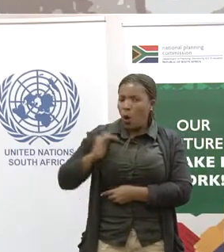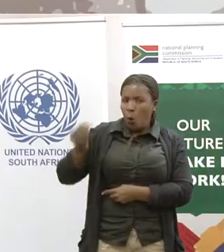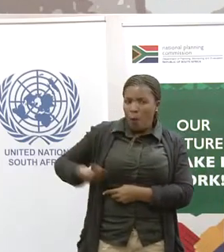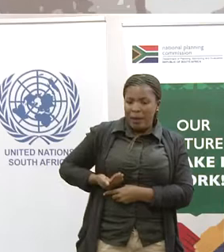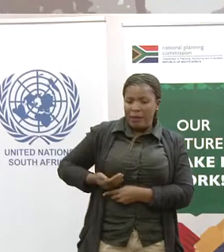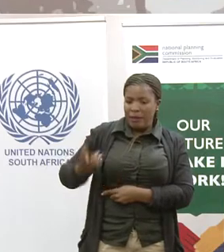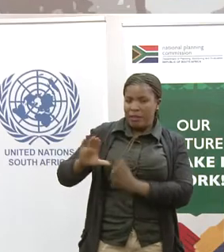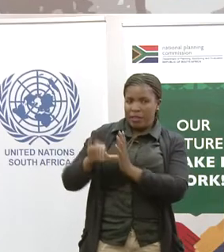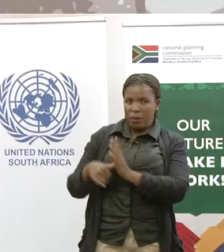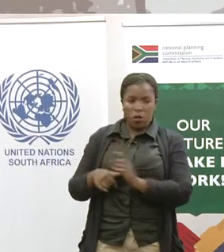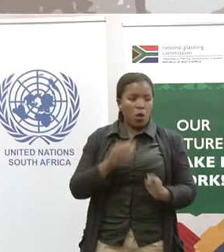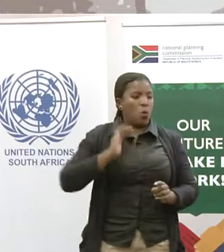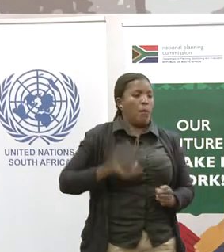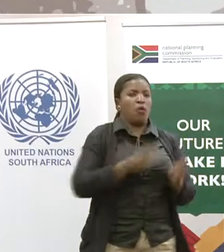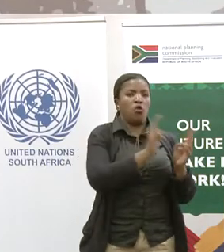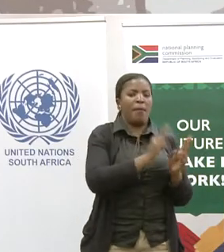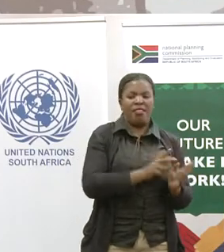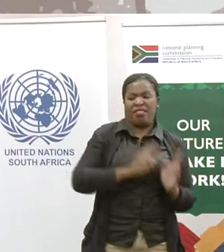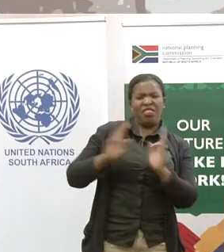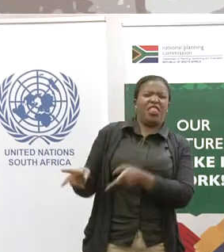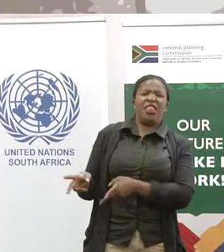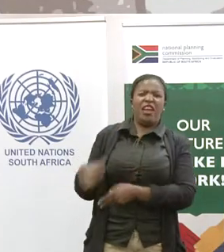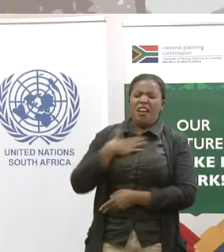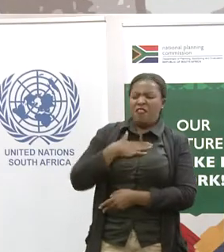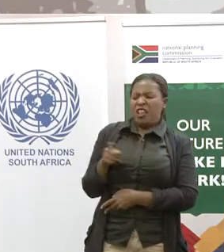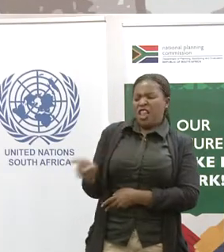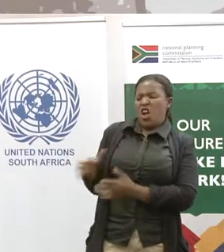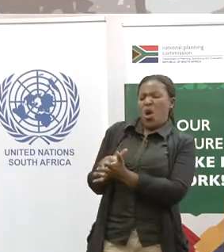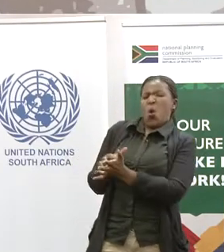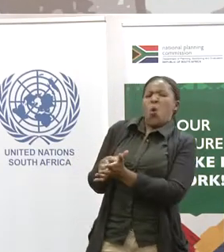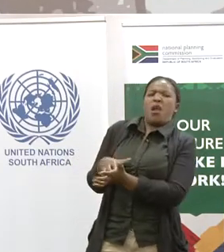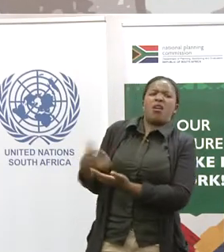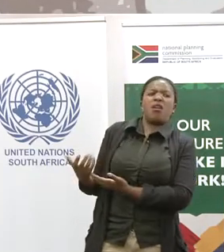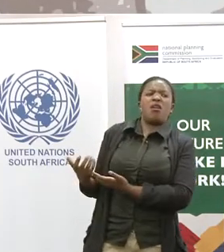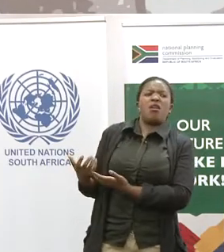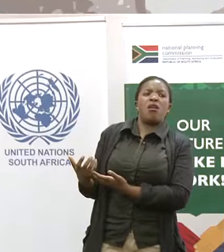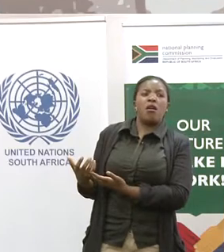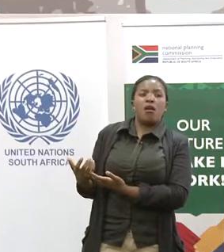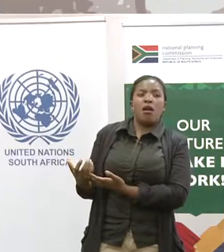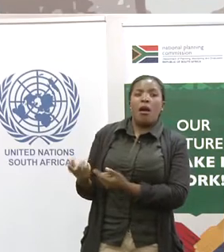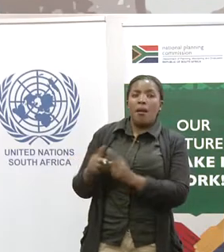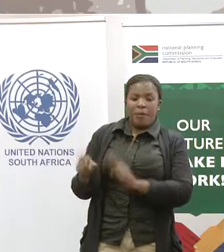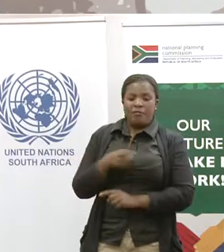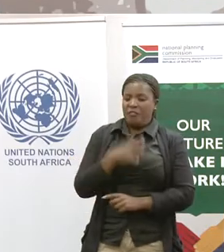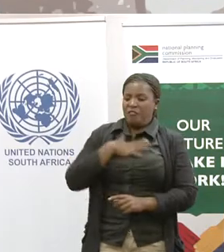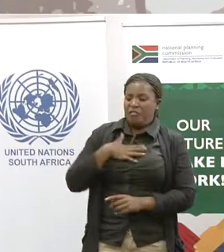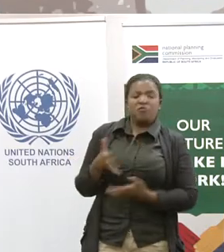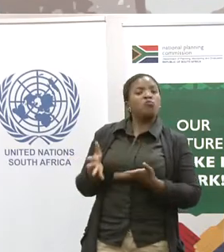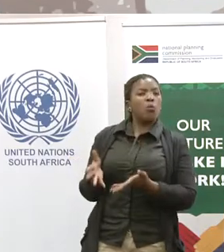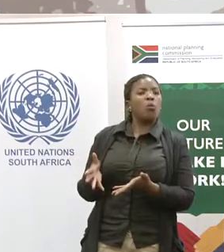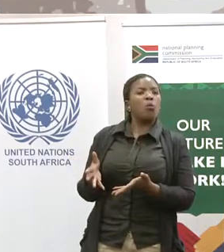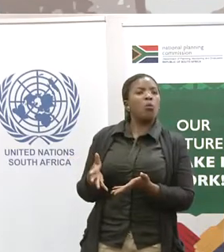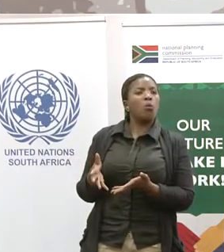therefore, the lesser they involve us as disabled women to the struggle, the stronger and important they feel.